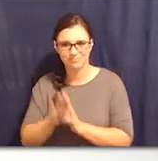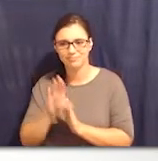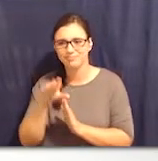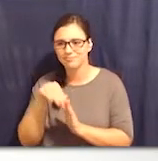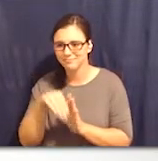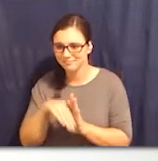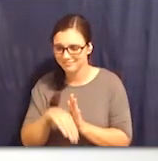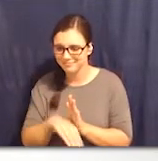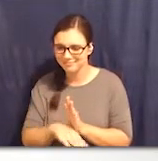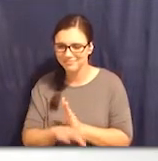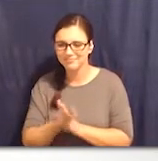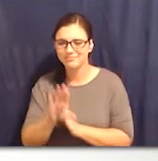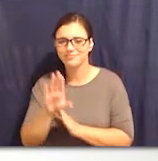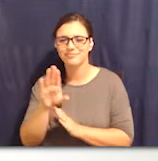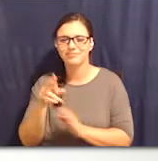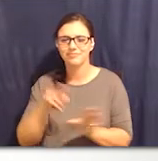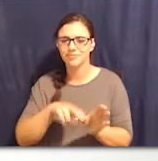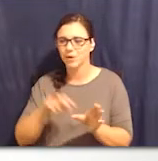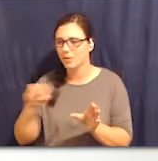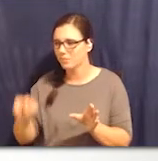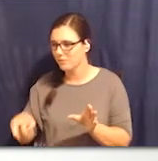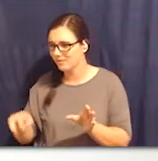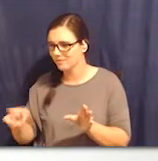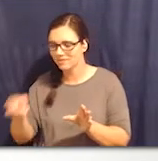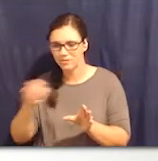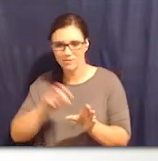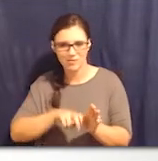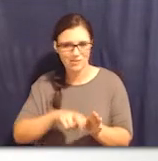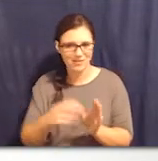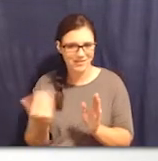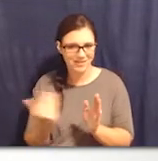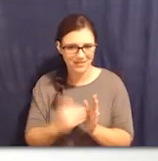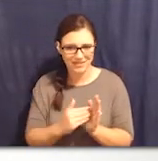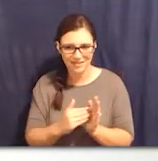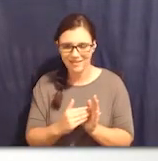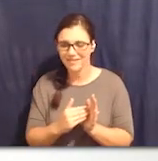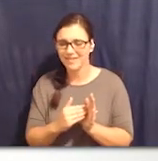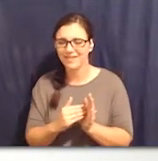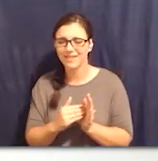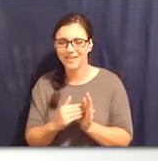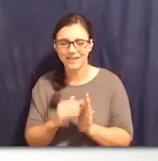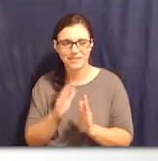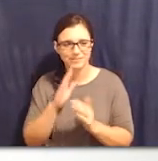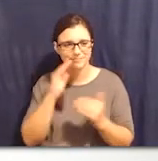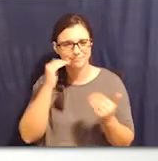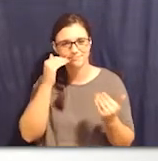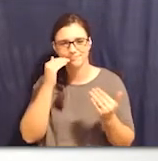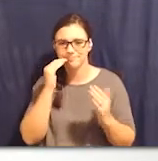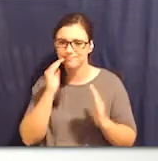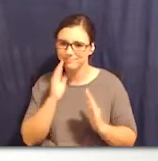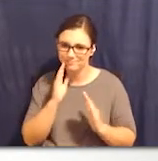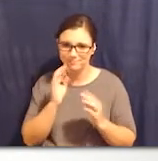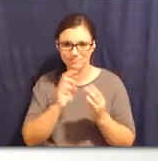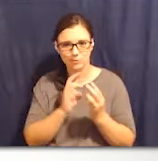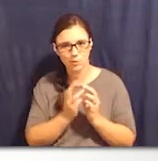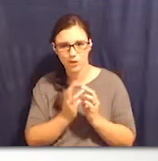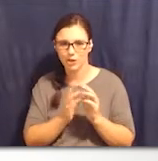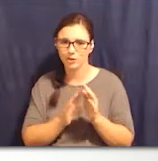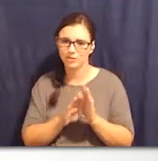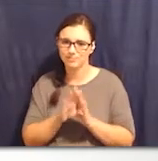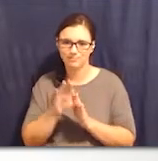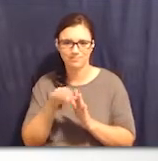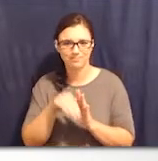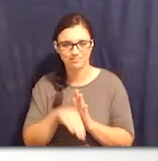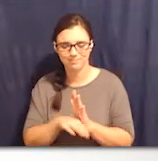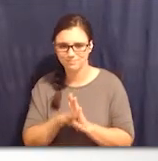take us up and down, up off and back on, and whether we smile